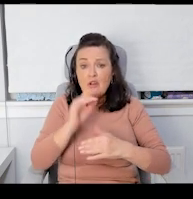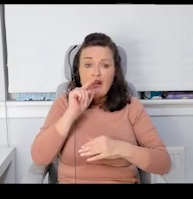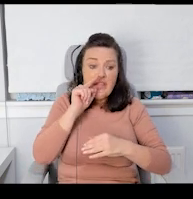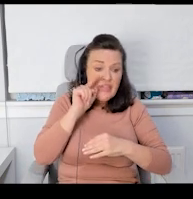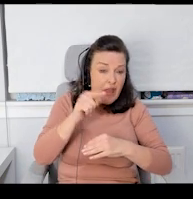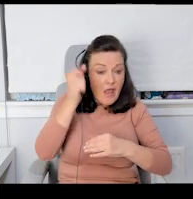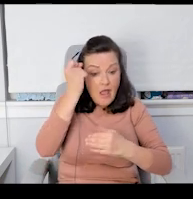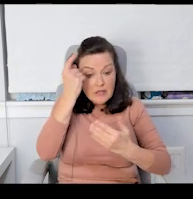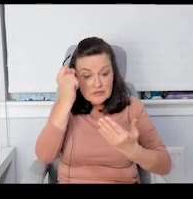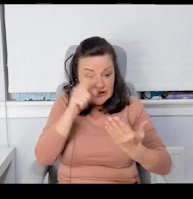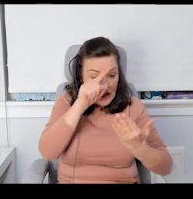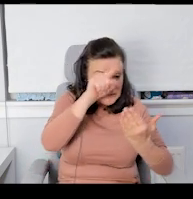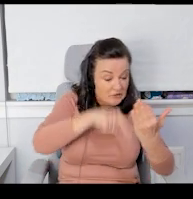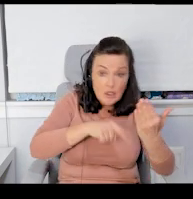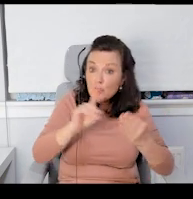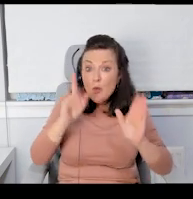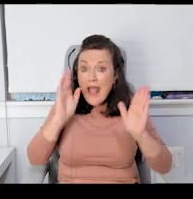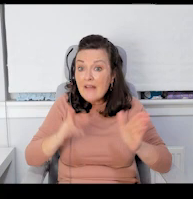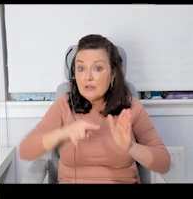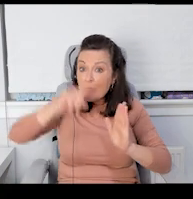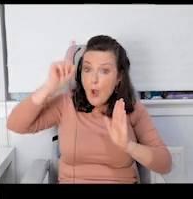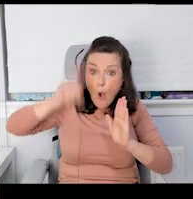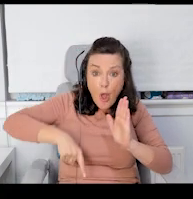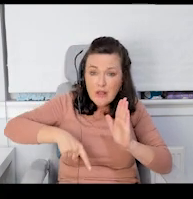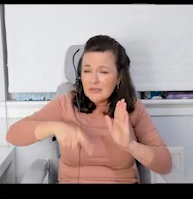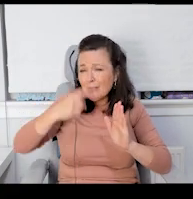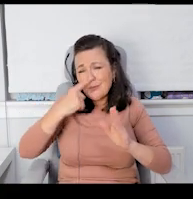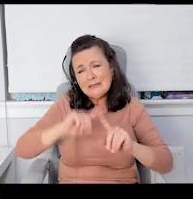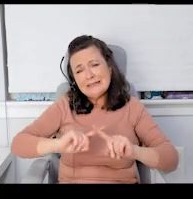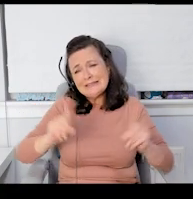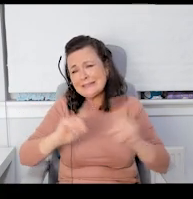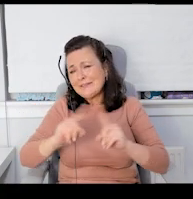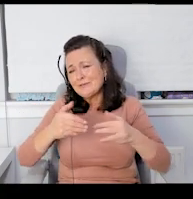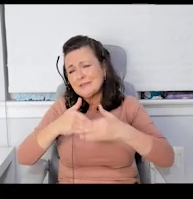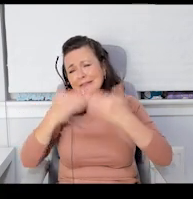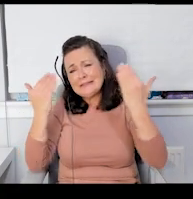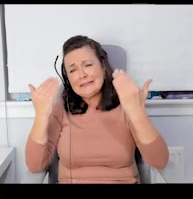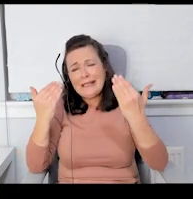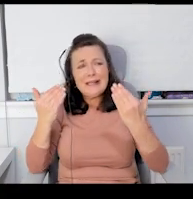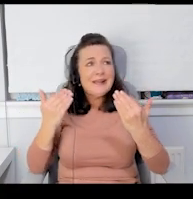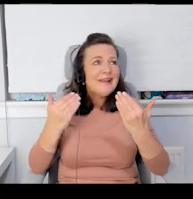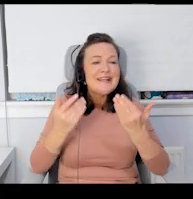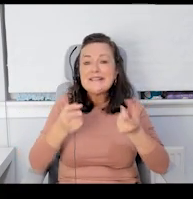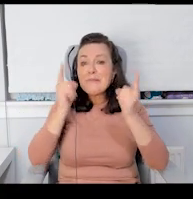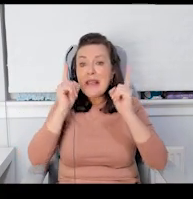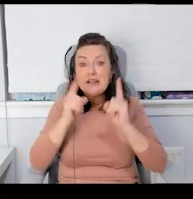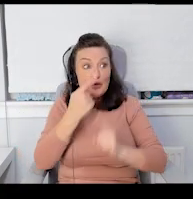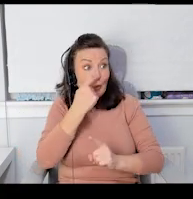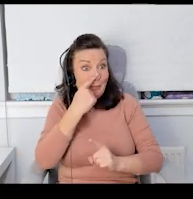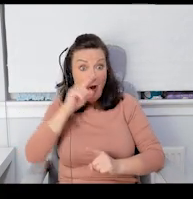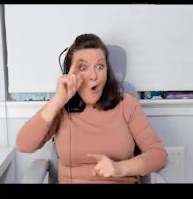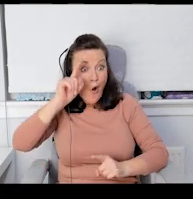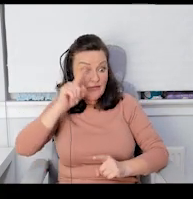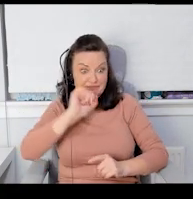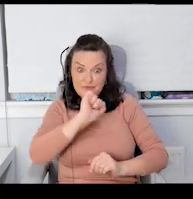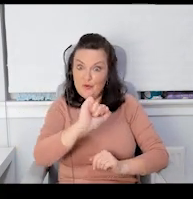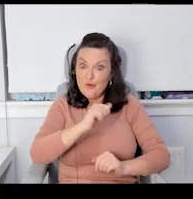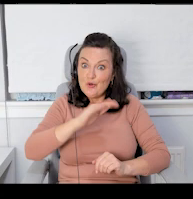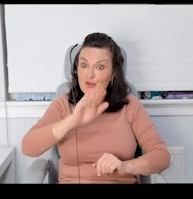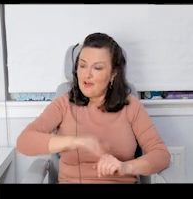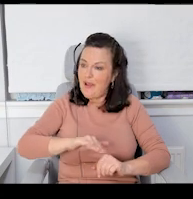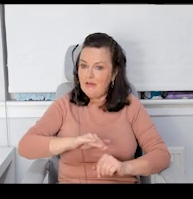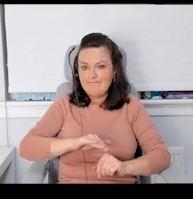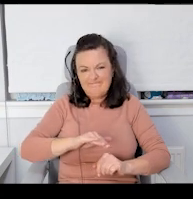not necessarily a full day on a Tuesday. It might be a Tuesday, Thursday afternoon. It might be a all day Friday, because it makes sense around that